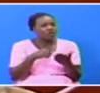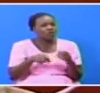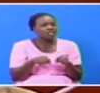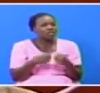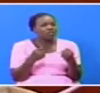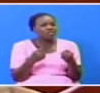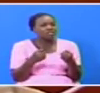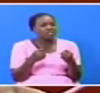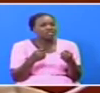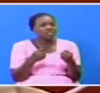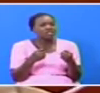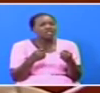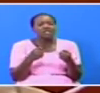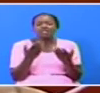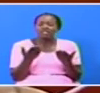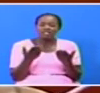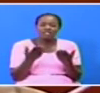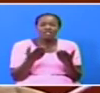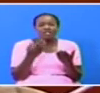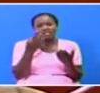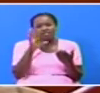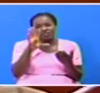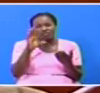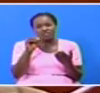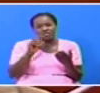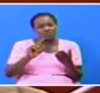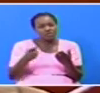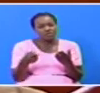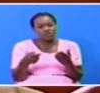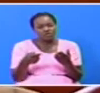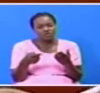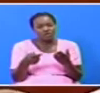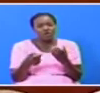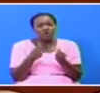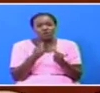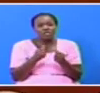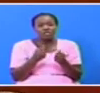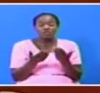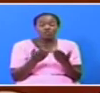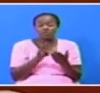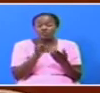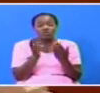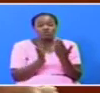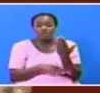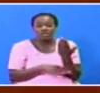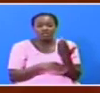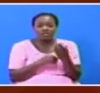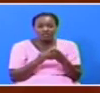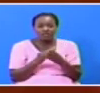to the estimates of 350 million, which was fully expanded, and no payment